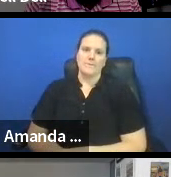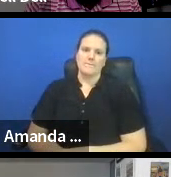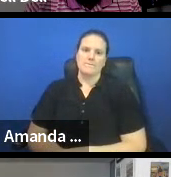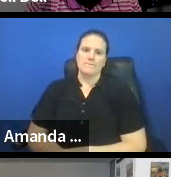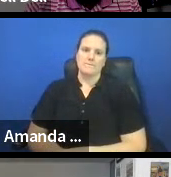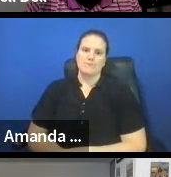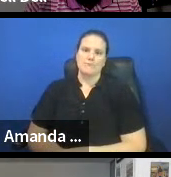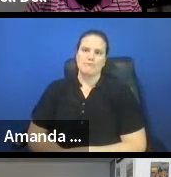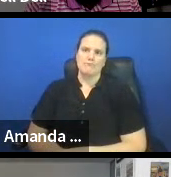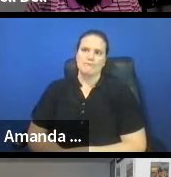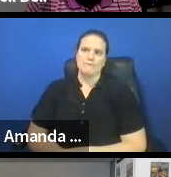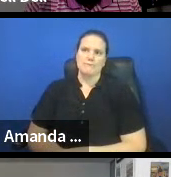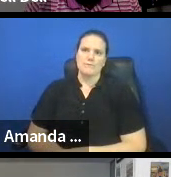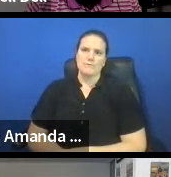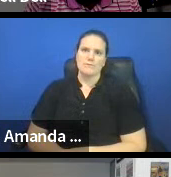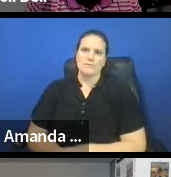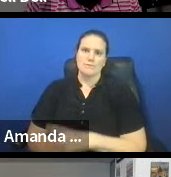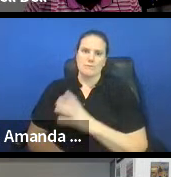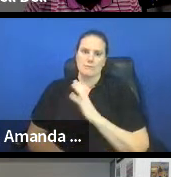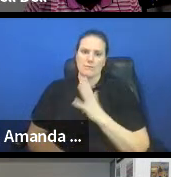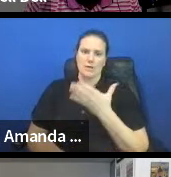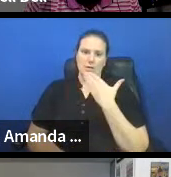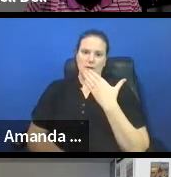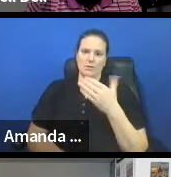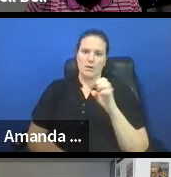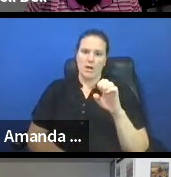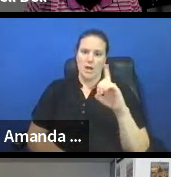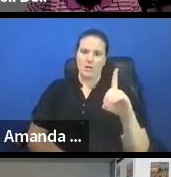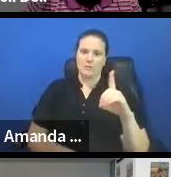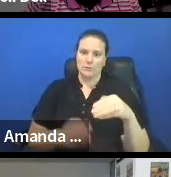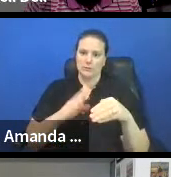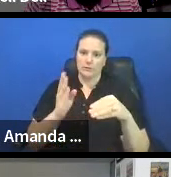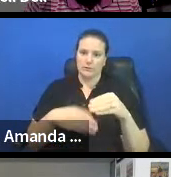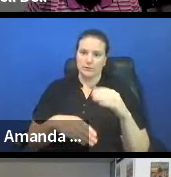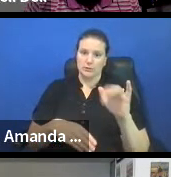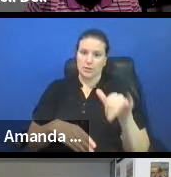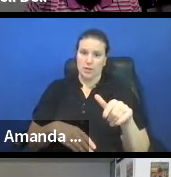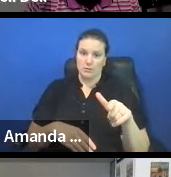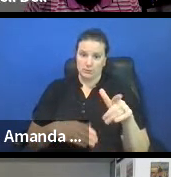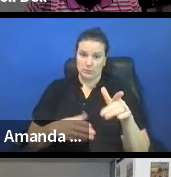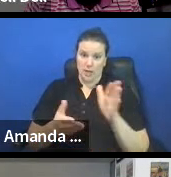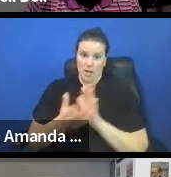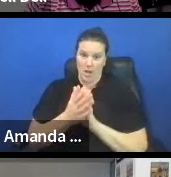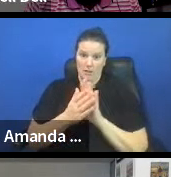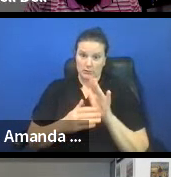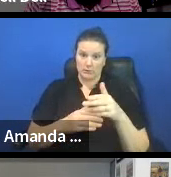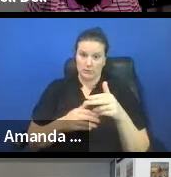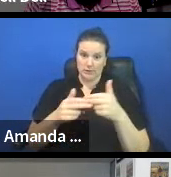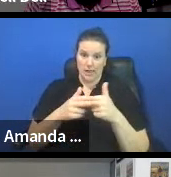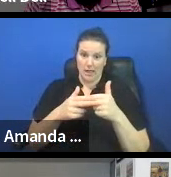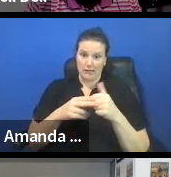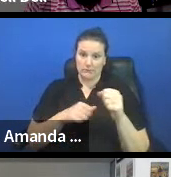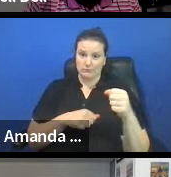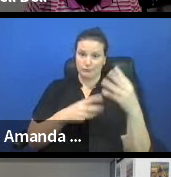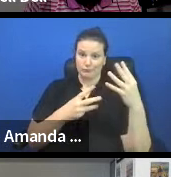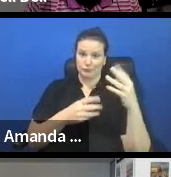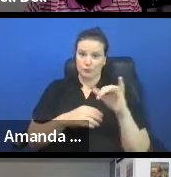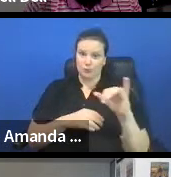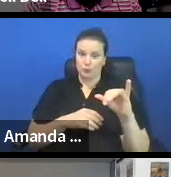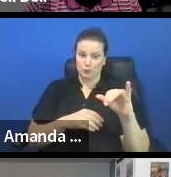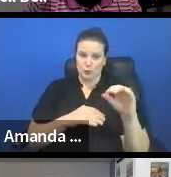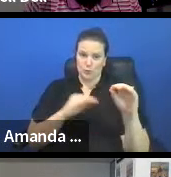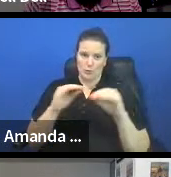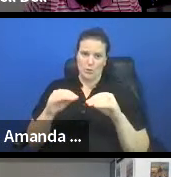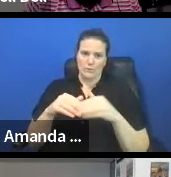Thank you. And I think Ed can maybe finish us off. And if I can ask that the slides get put back up so we move to